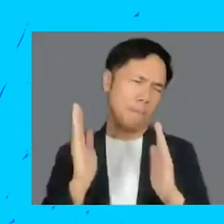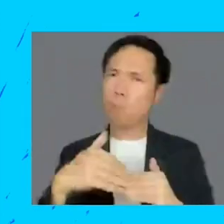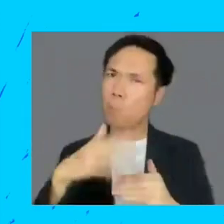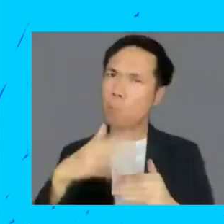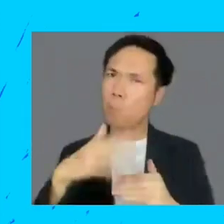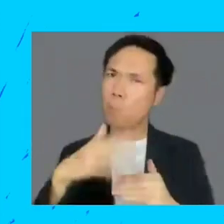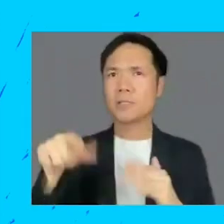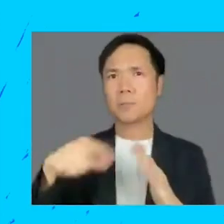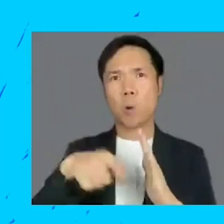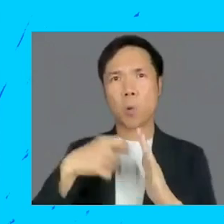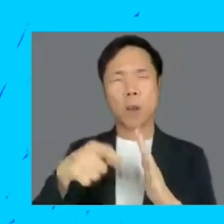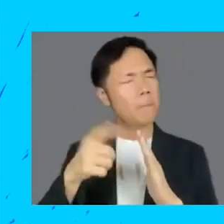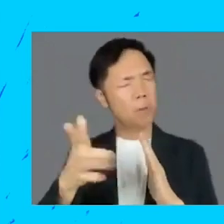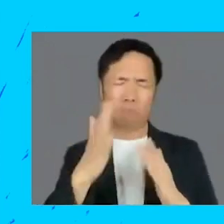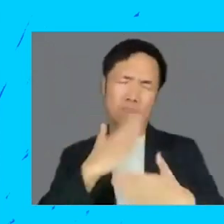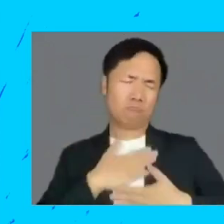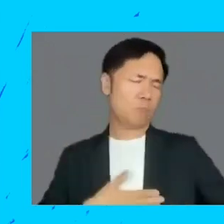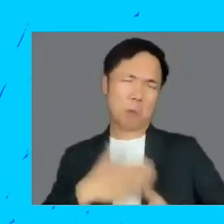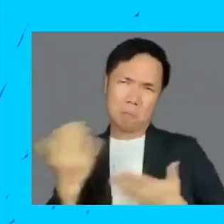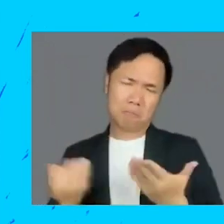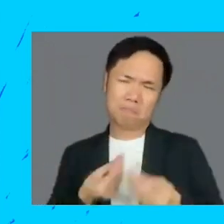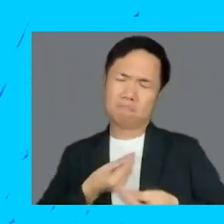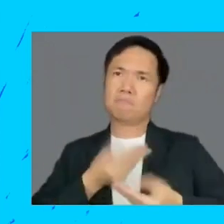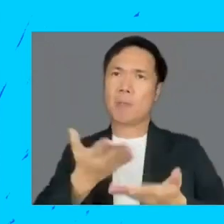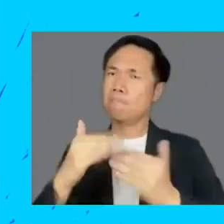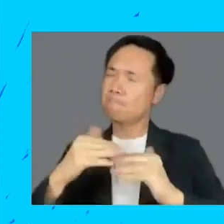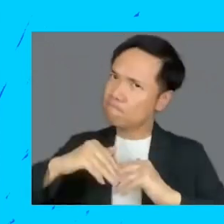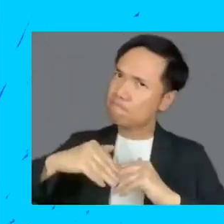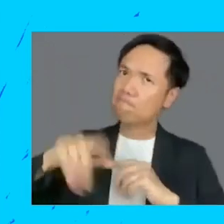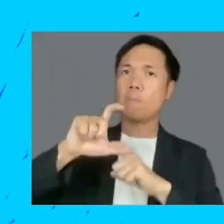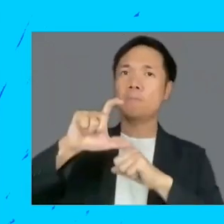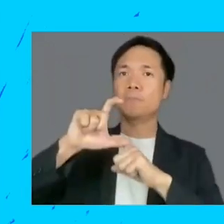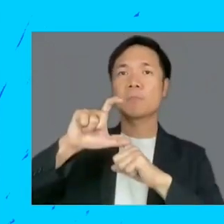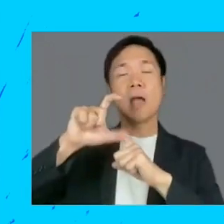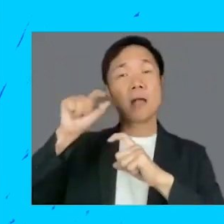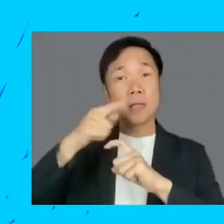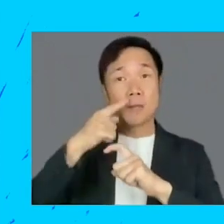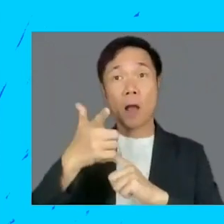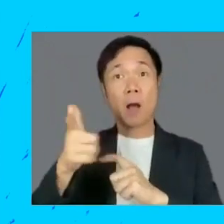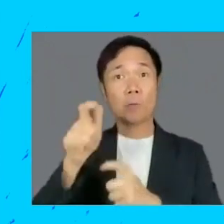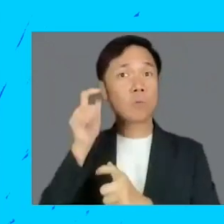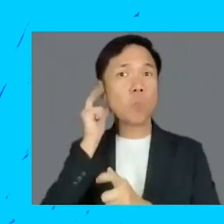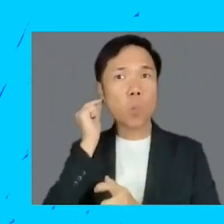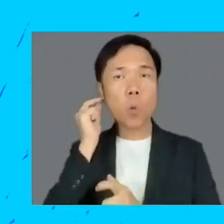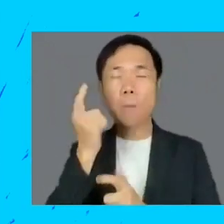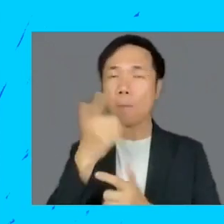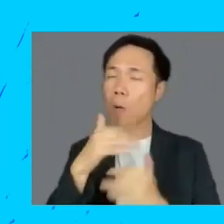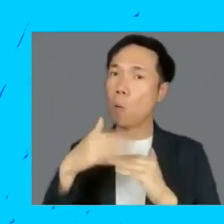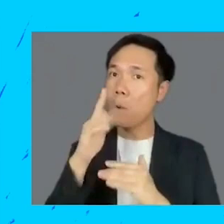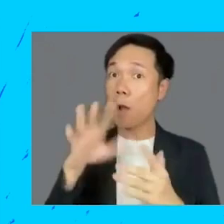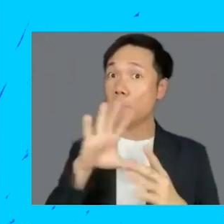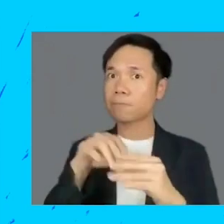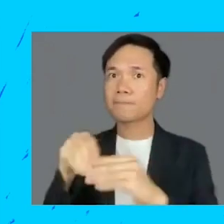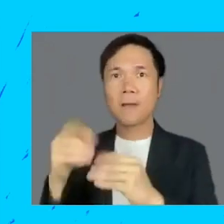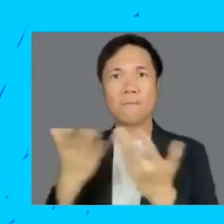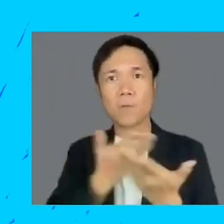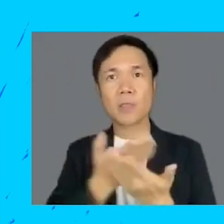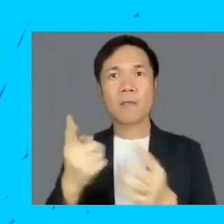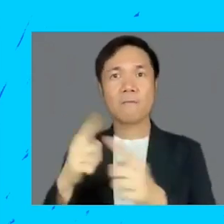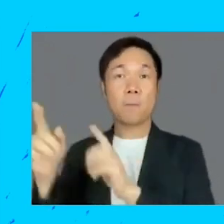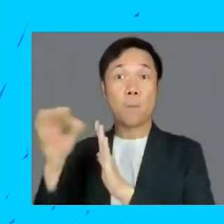This focuses on elevating the voices of women and girls to participate in participatory policymaking. Thank you.